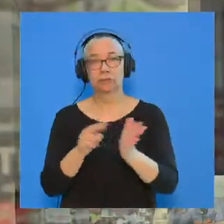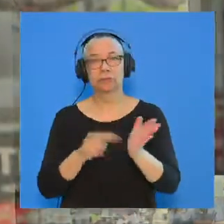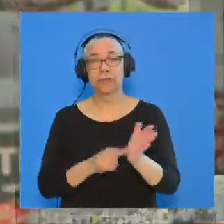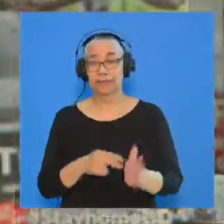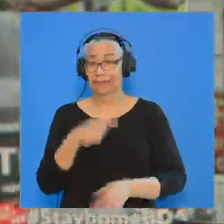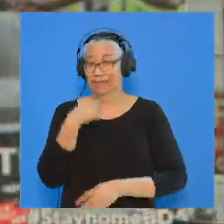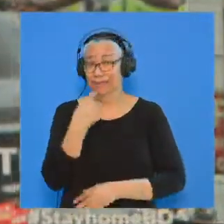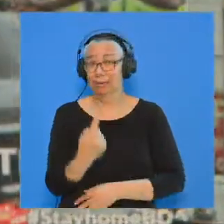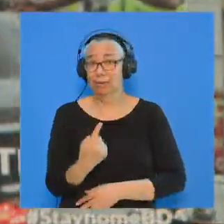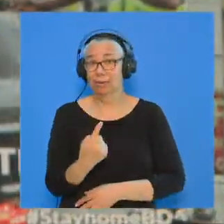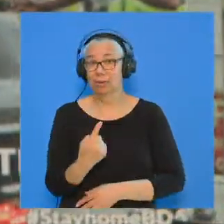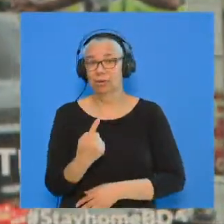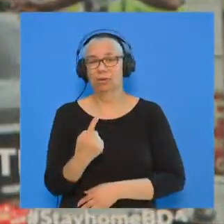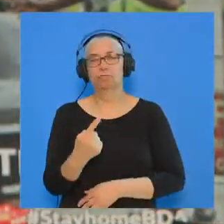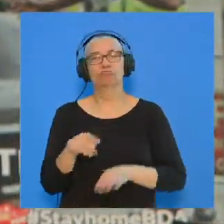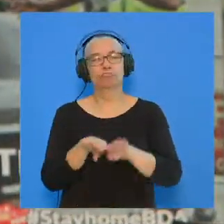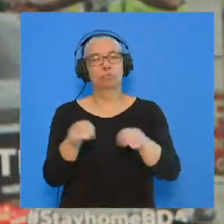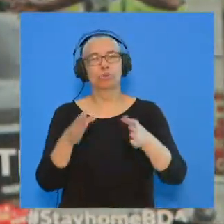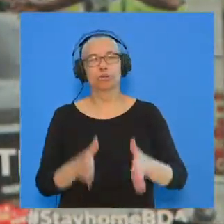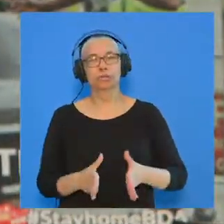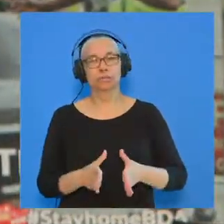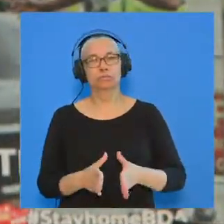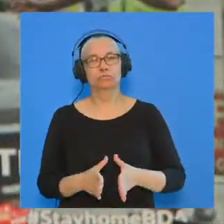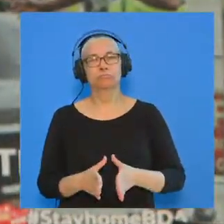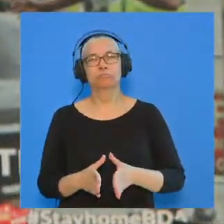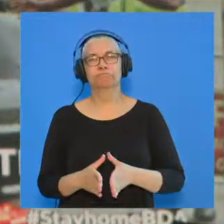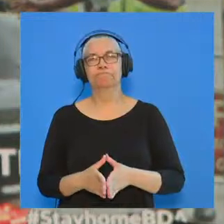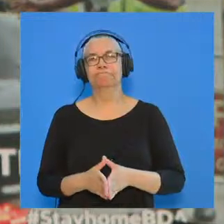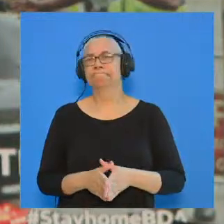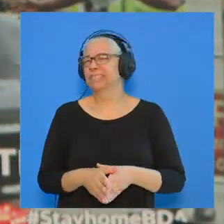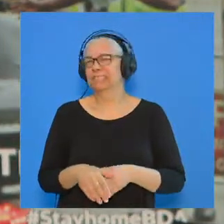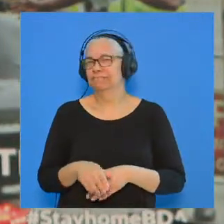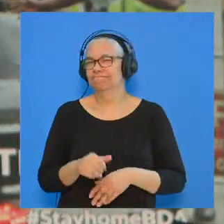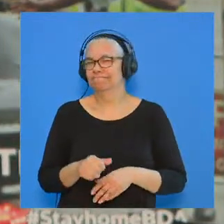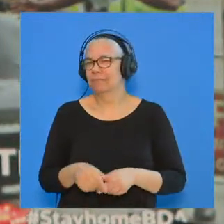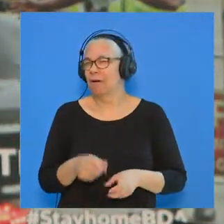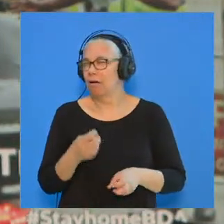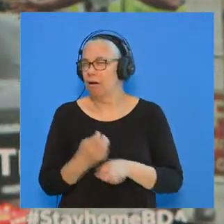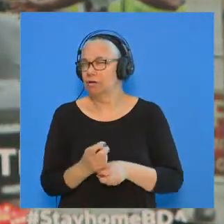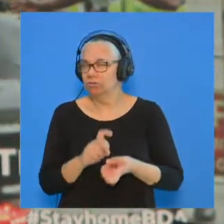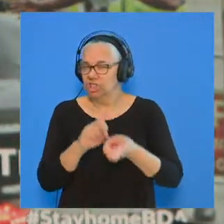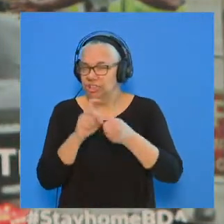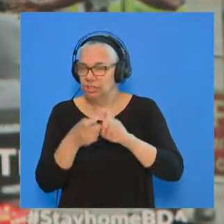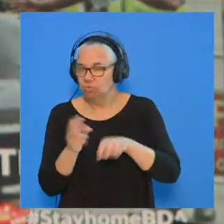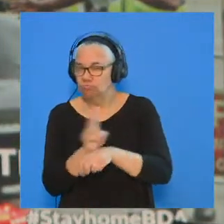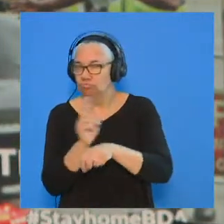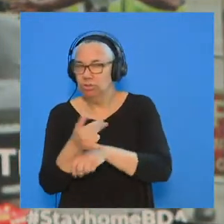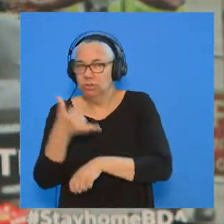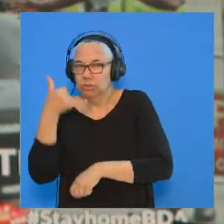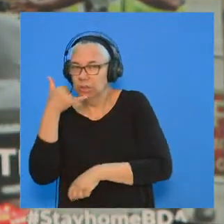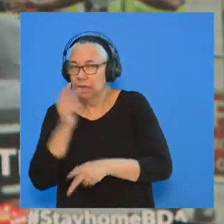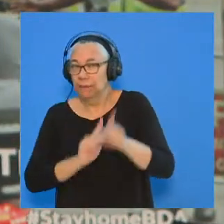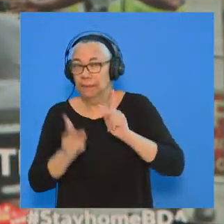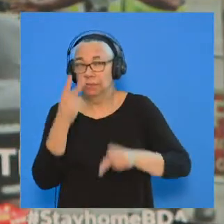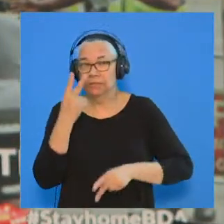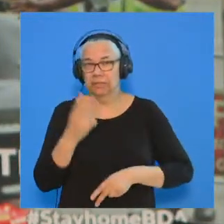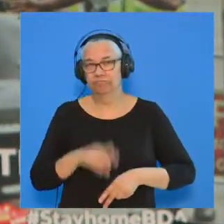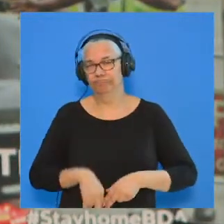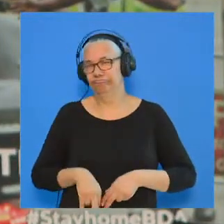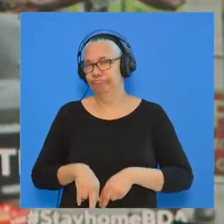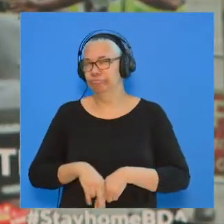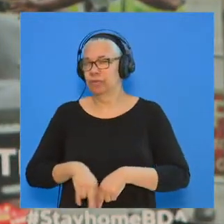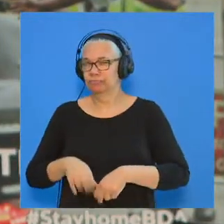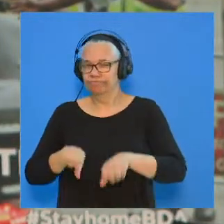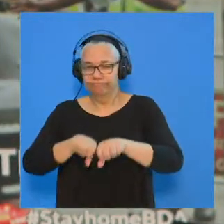I can also tell you that Bermudians are really adept to using their telephones. And when the people in our country see rules being broken at a restaurant, you